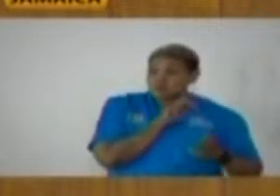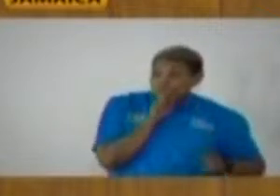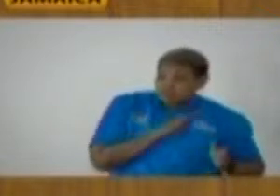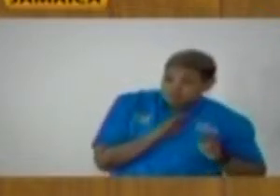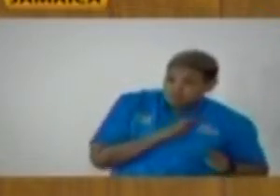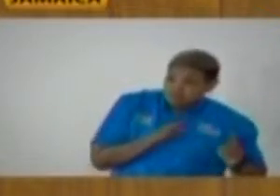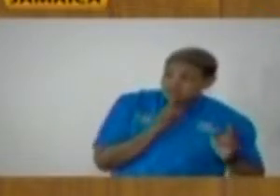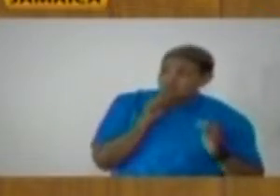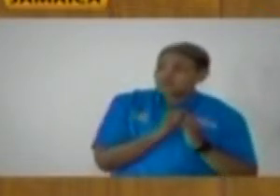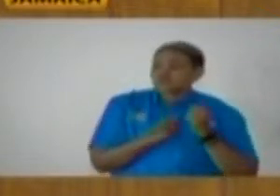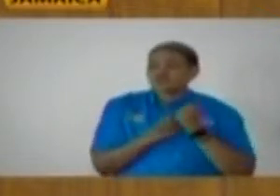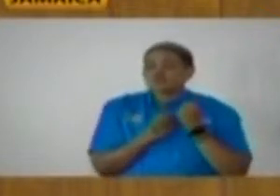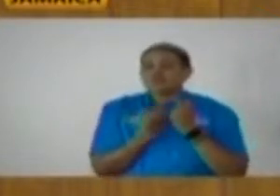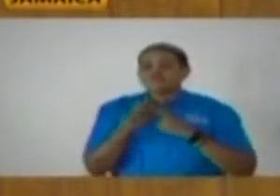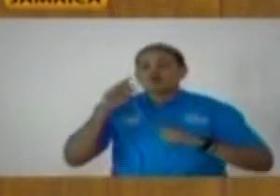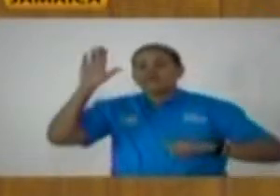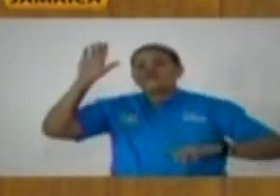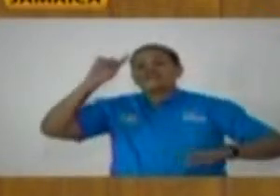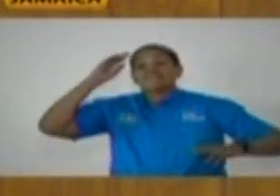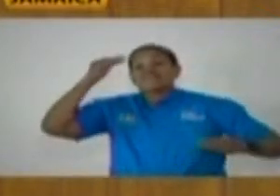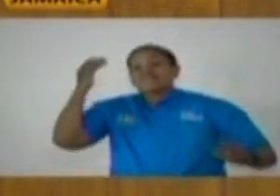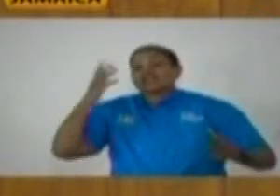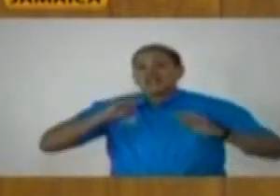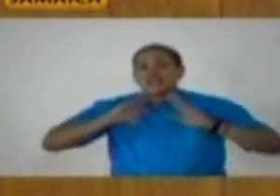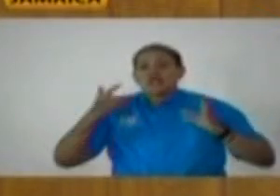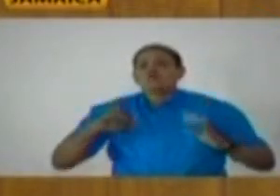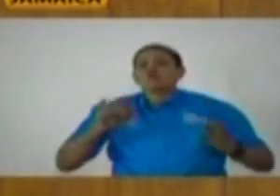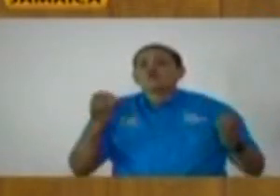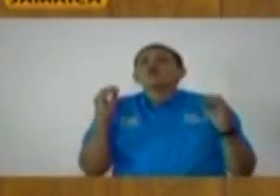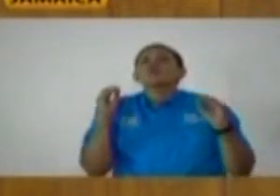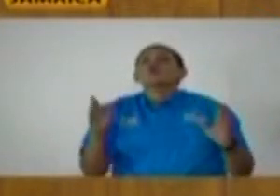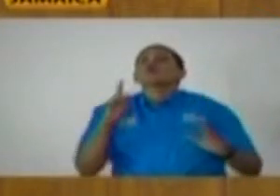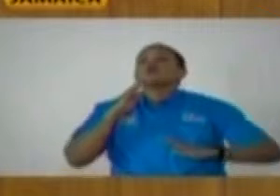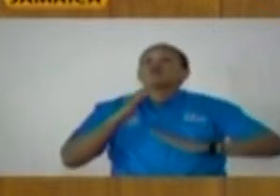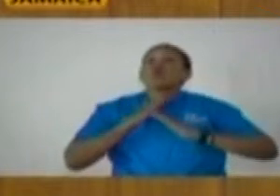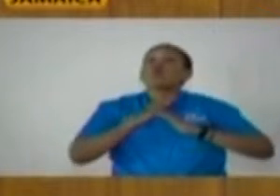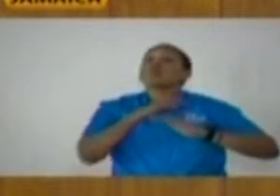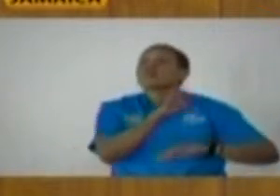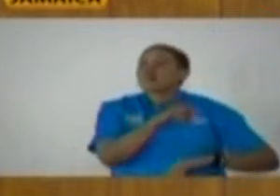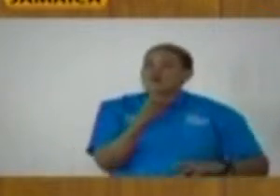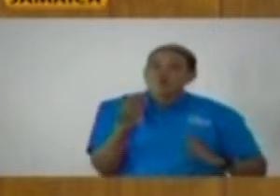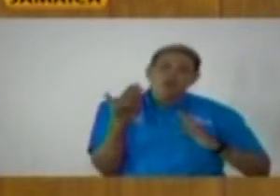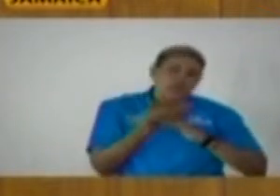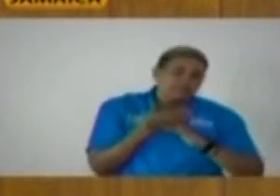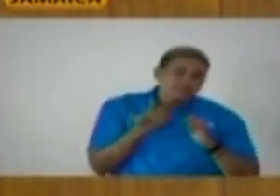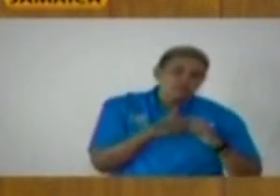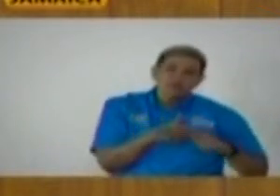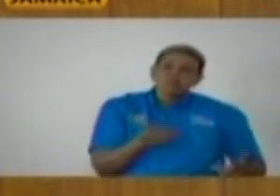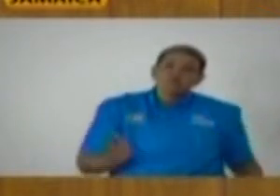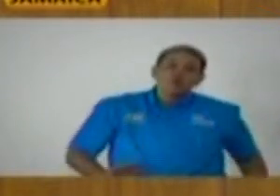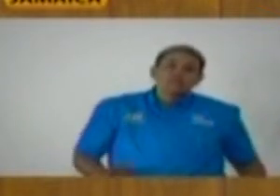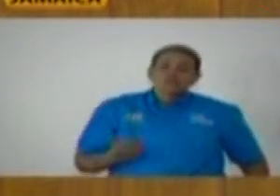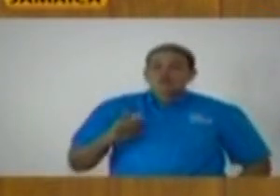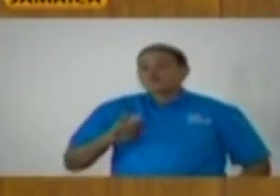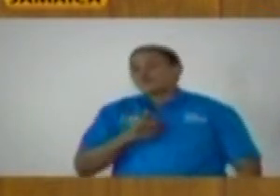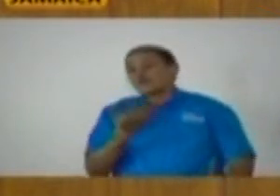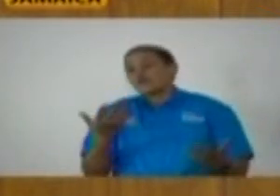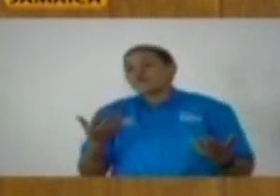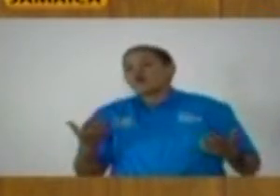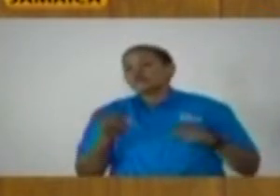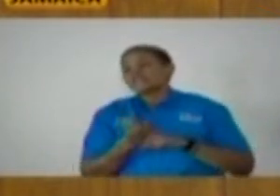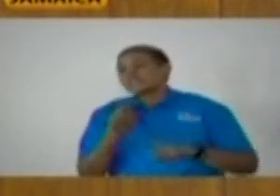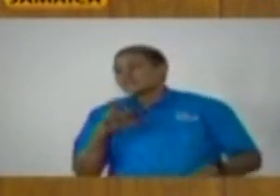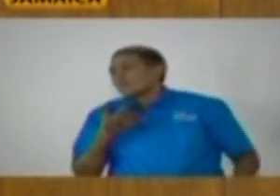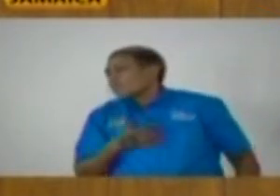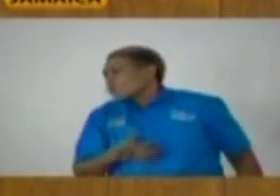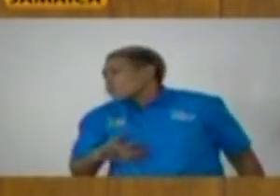support from overseas. And let me be clear, we want nothing to impede that or interfere with that, and we are as